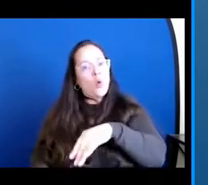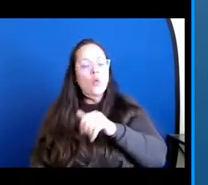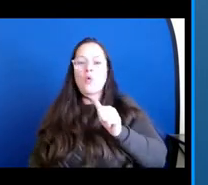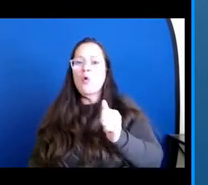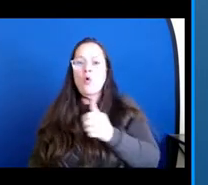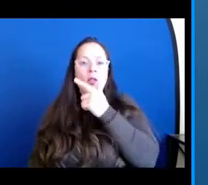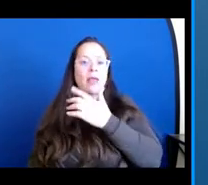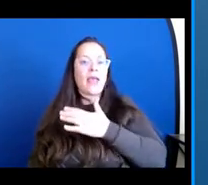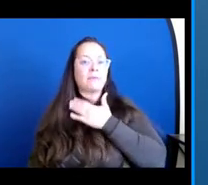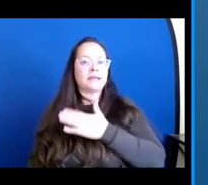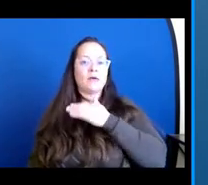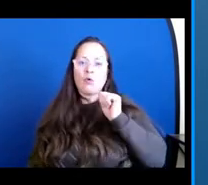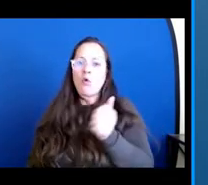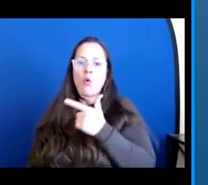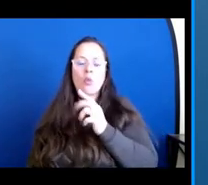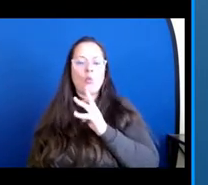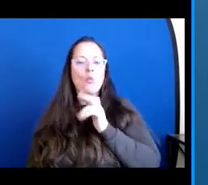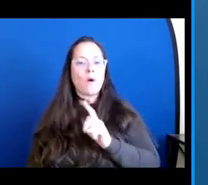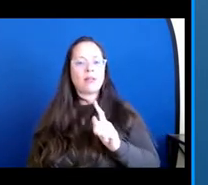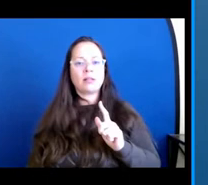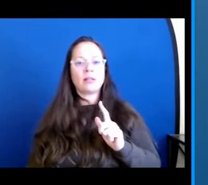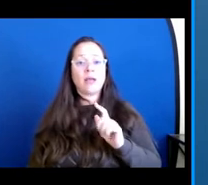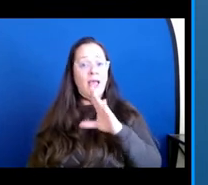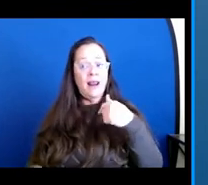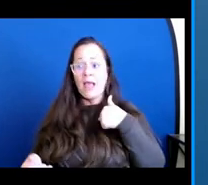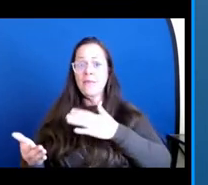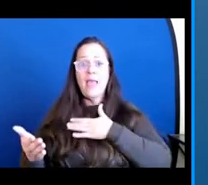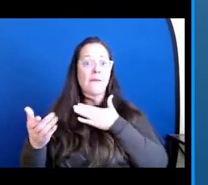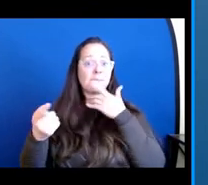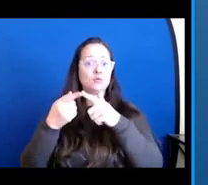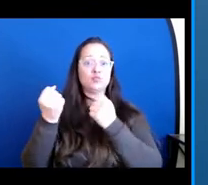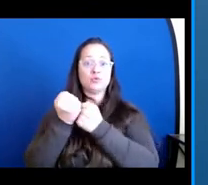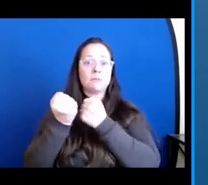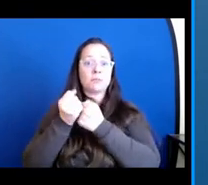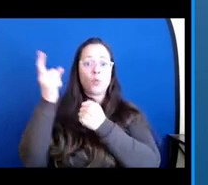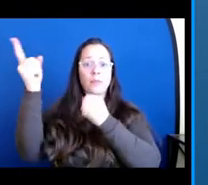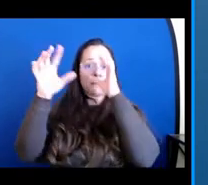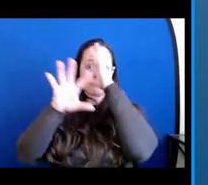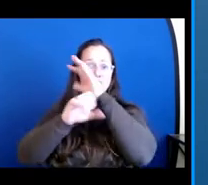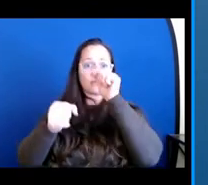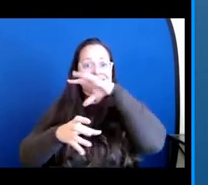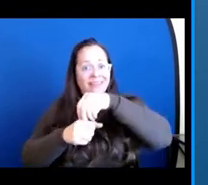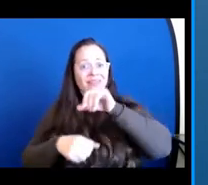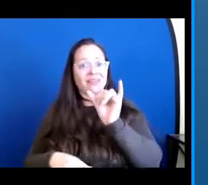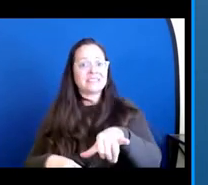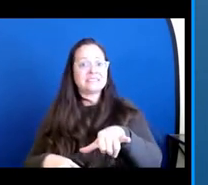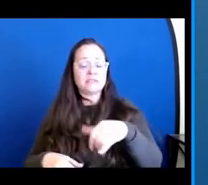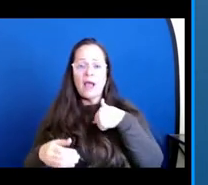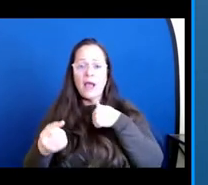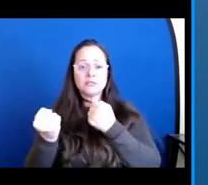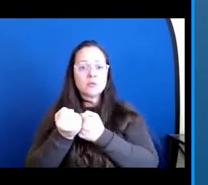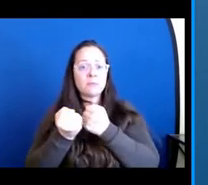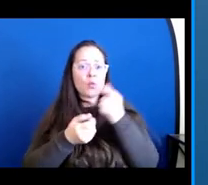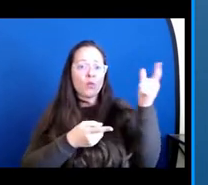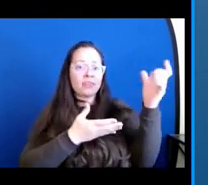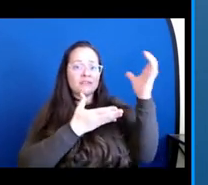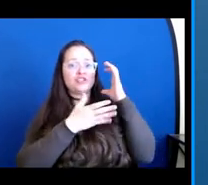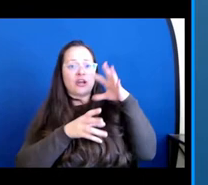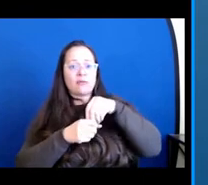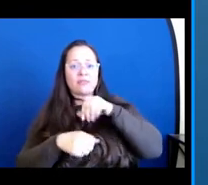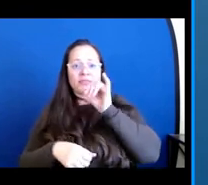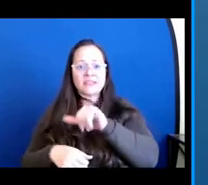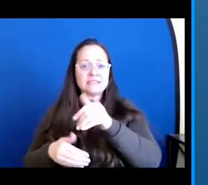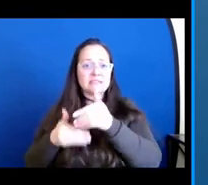is well and I'm happy to support the president in this I'm happy to support the chair in this and again I'm just happy